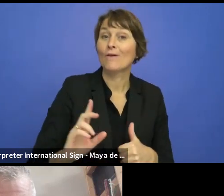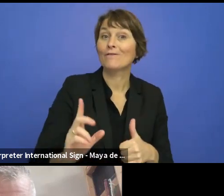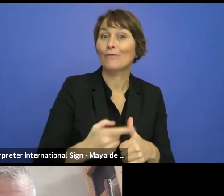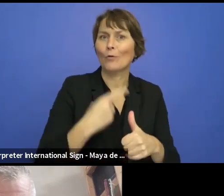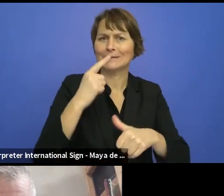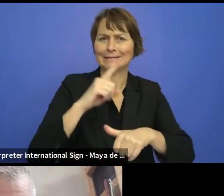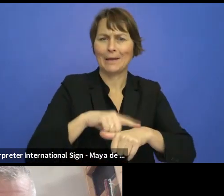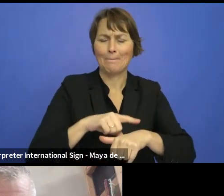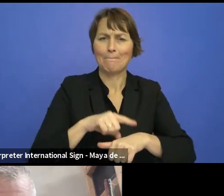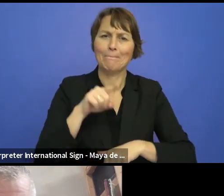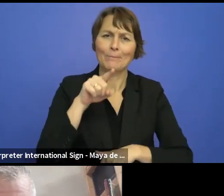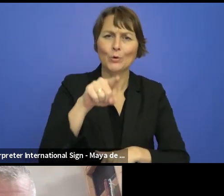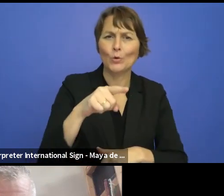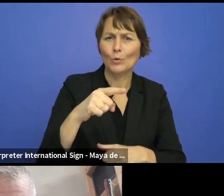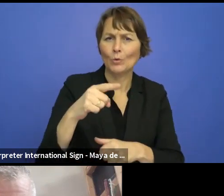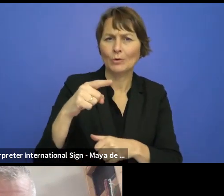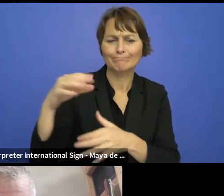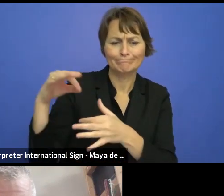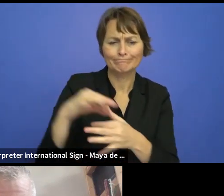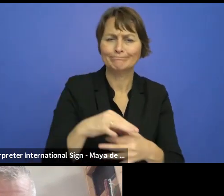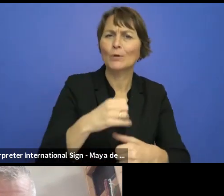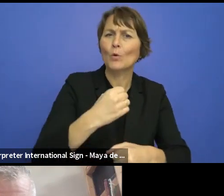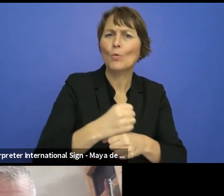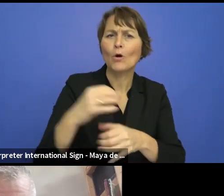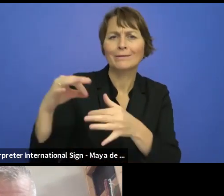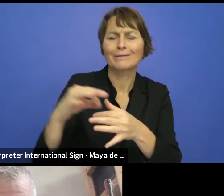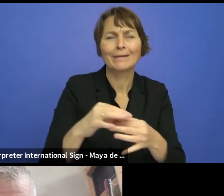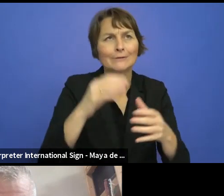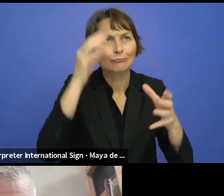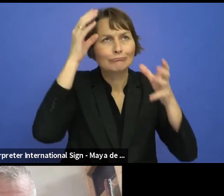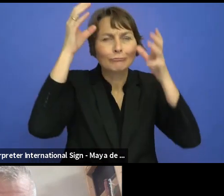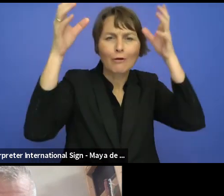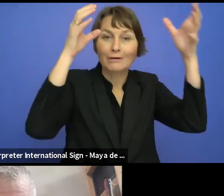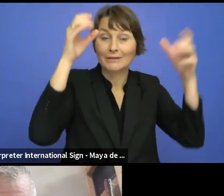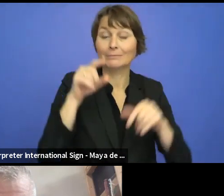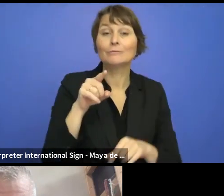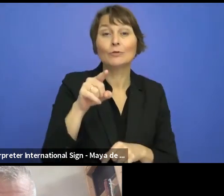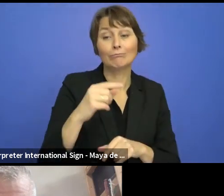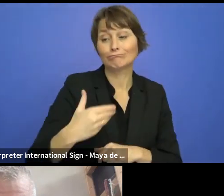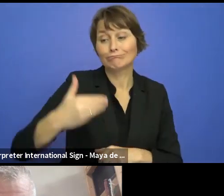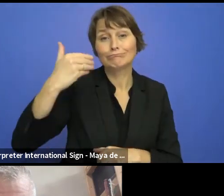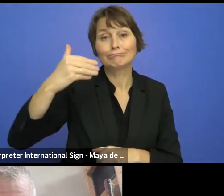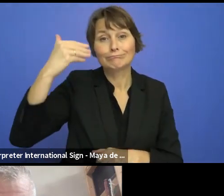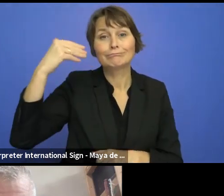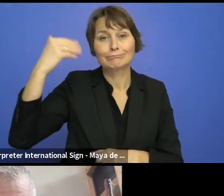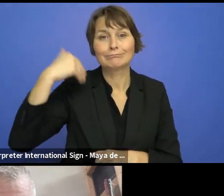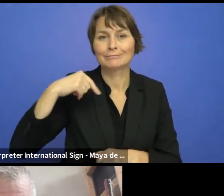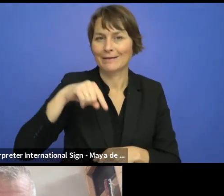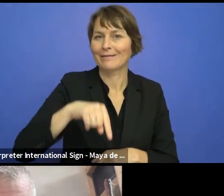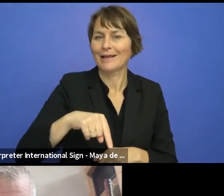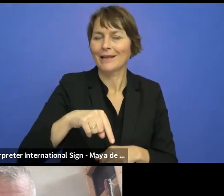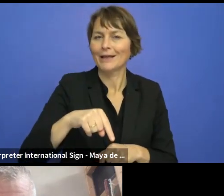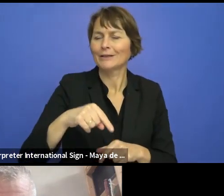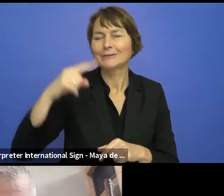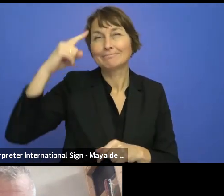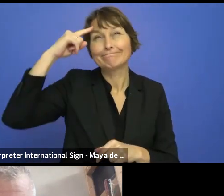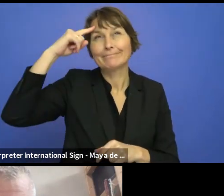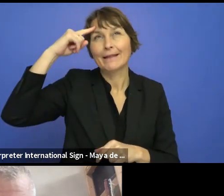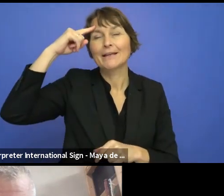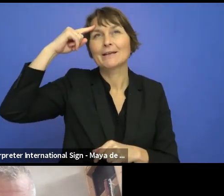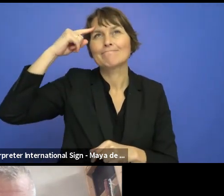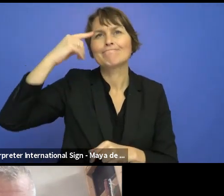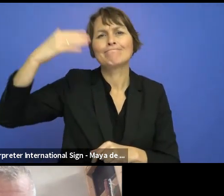this concept. You have been working in this line of thought